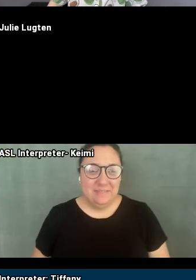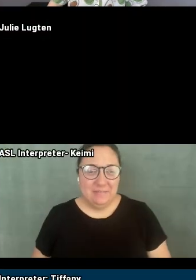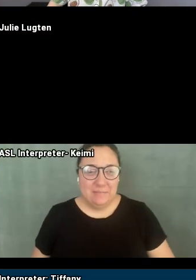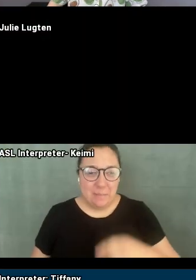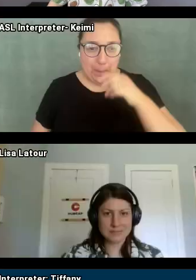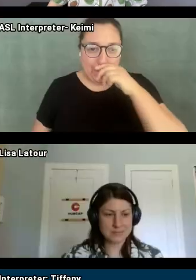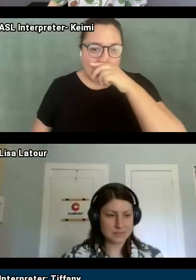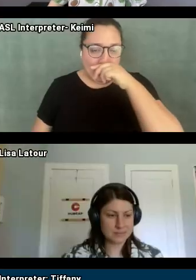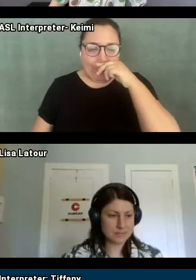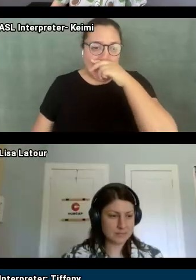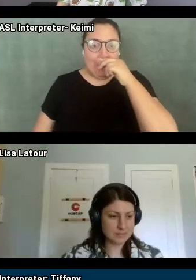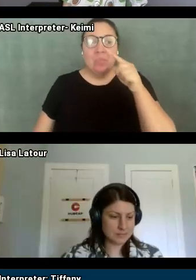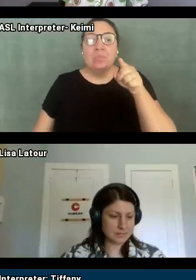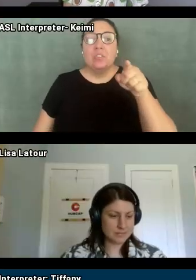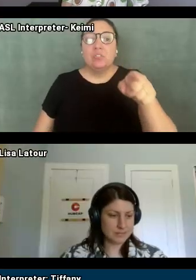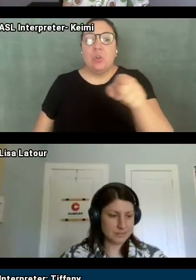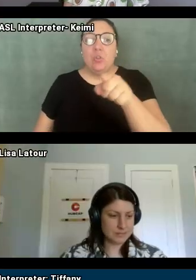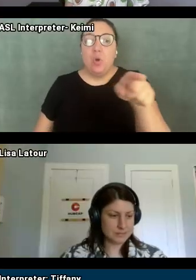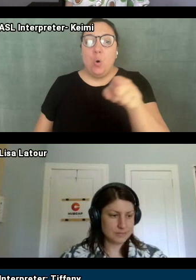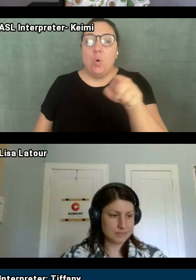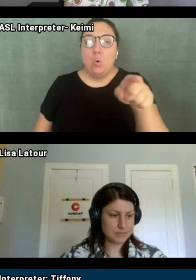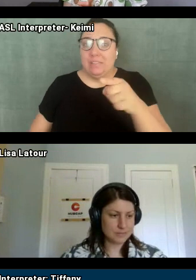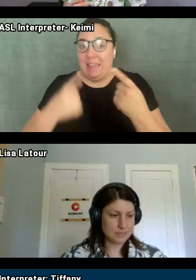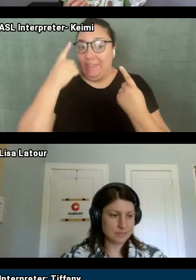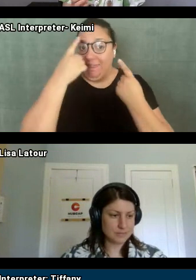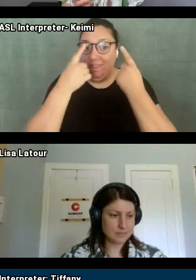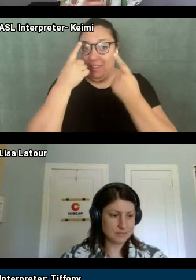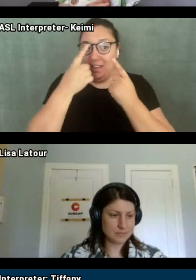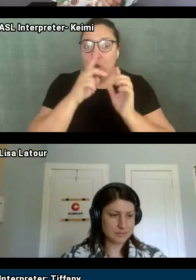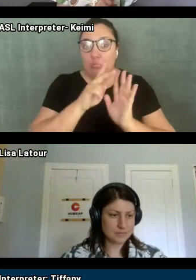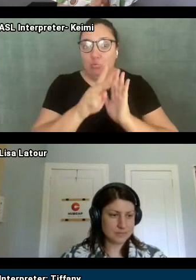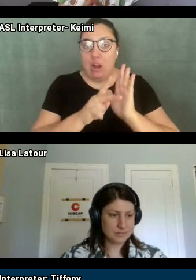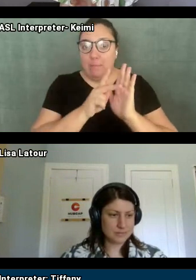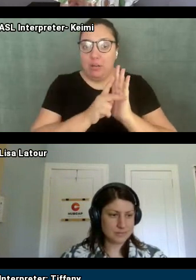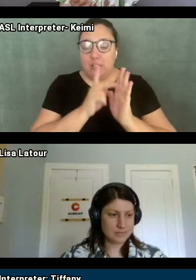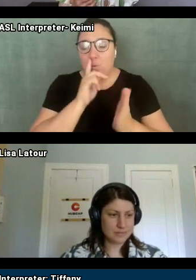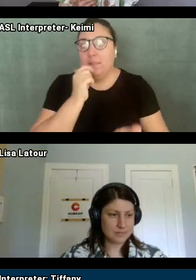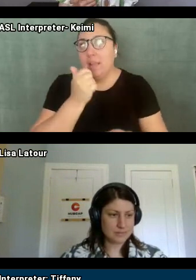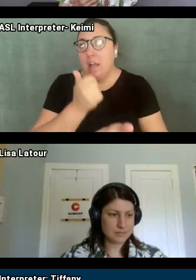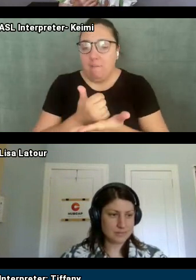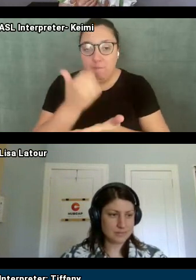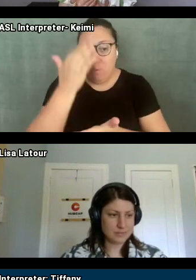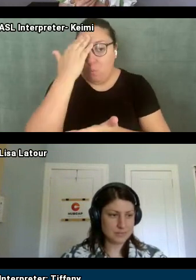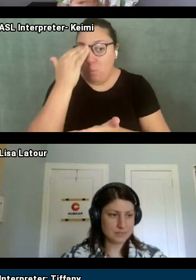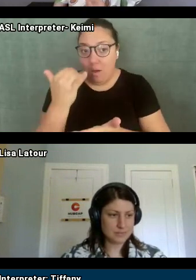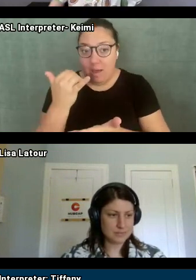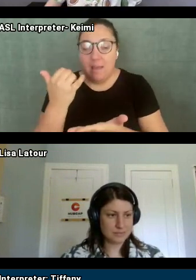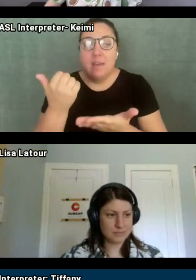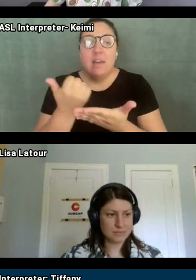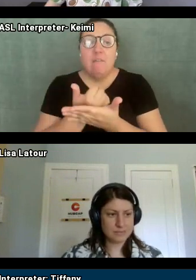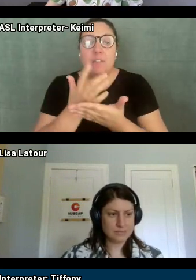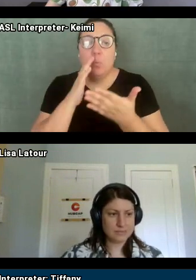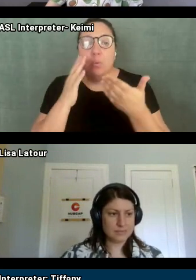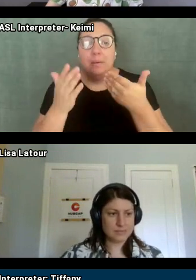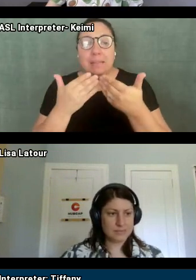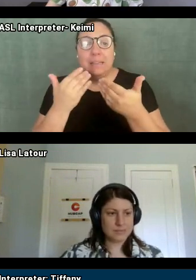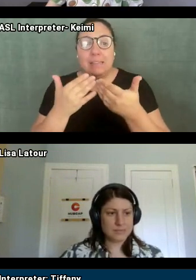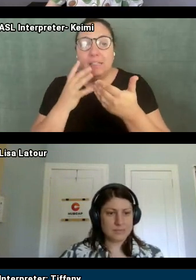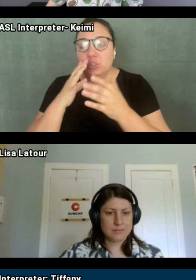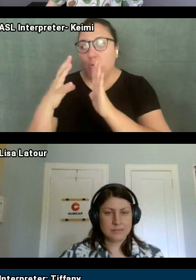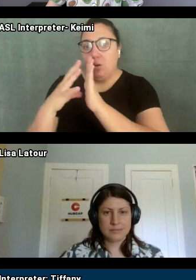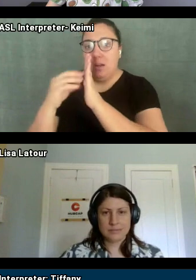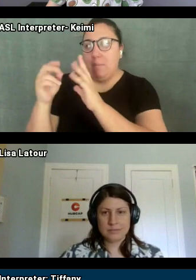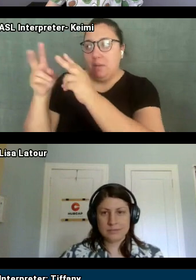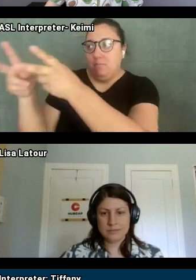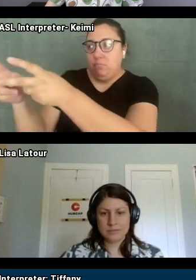So those sync properties are so handy because they're going to make things more convenient to copy properties from one